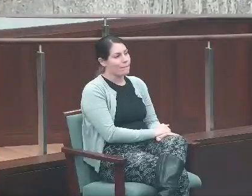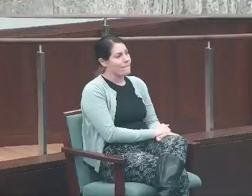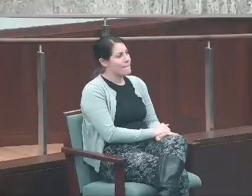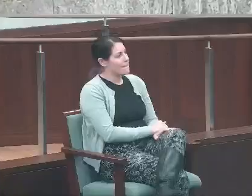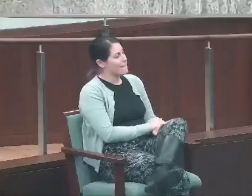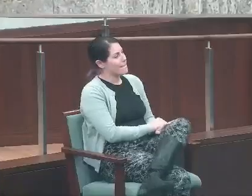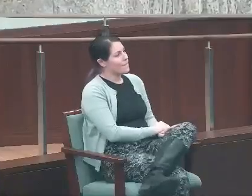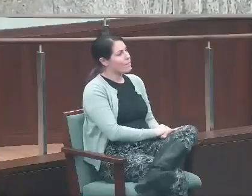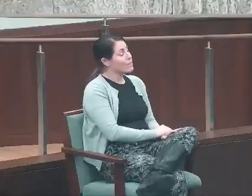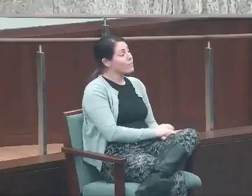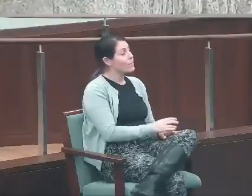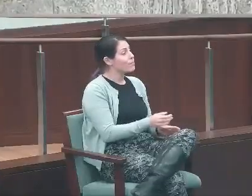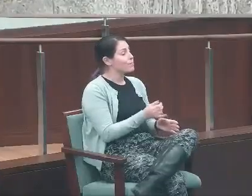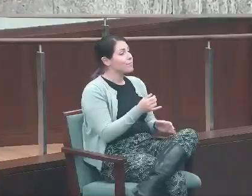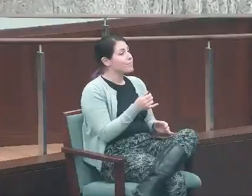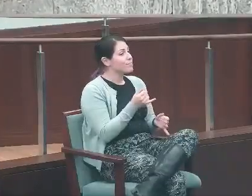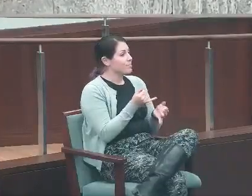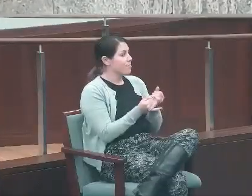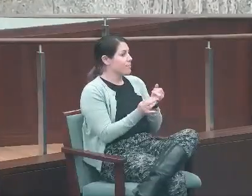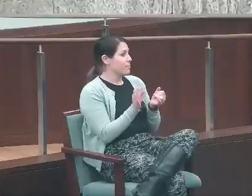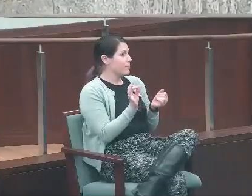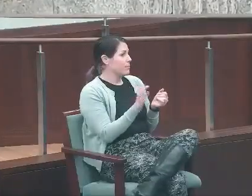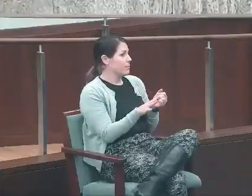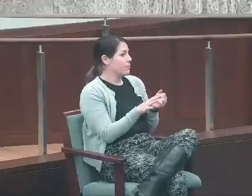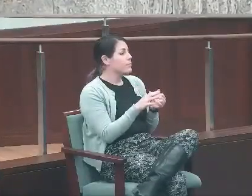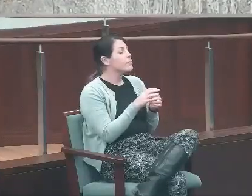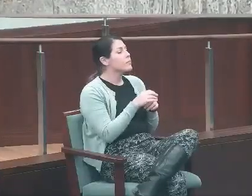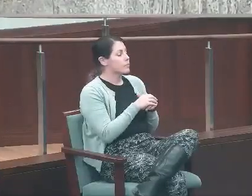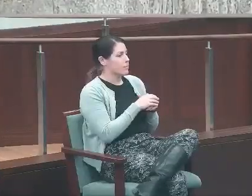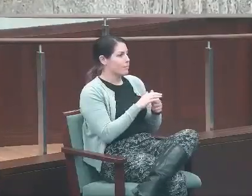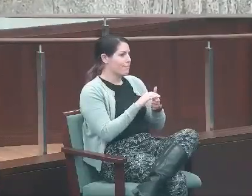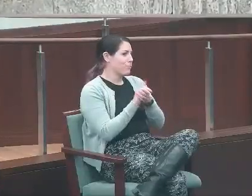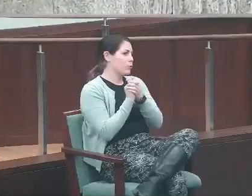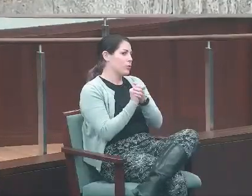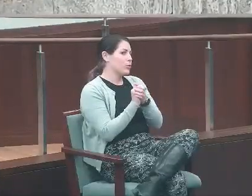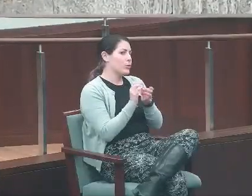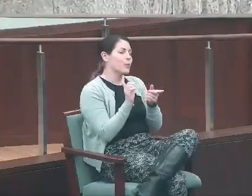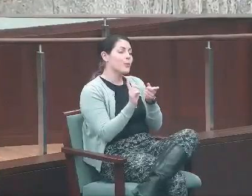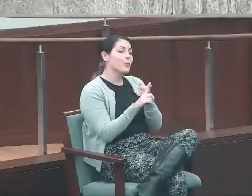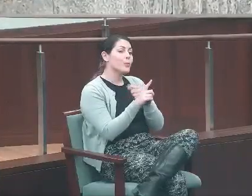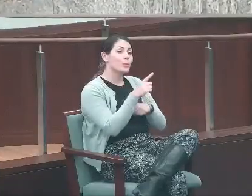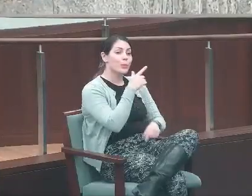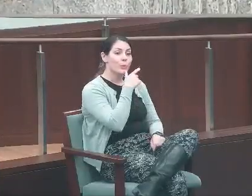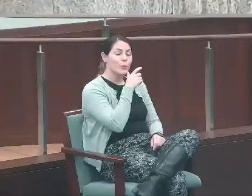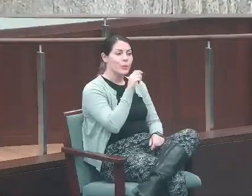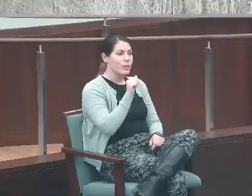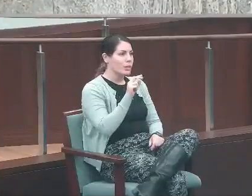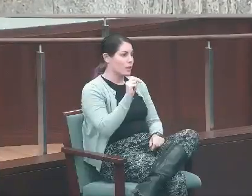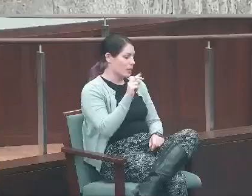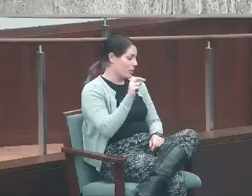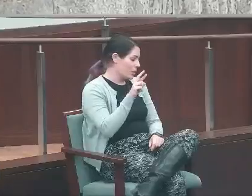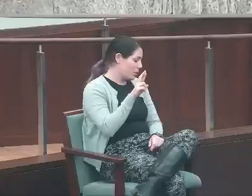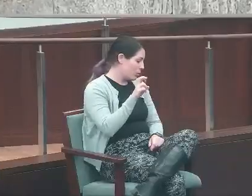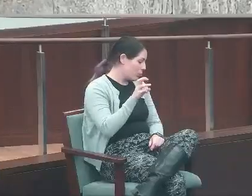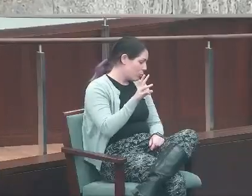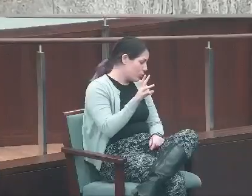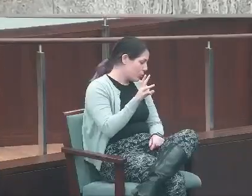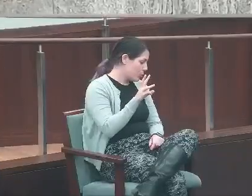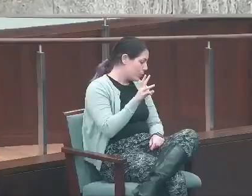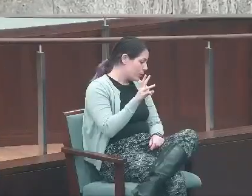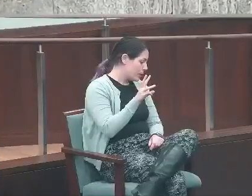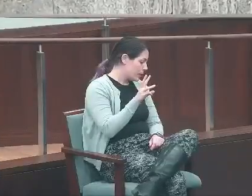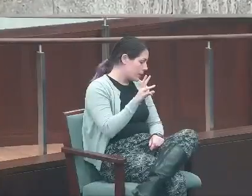And finally, I just want to say congratulations to Andrew on your award